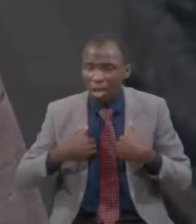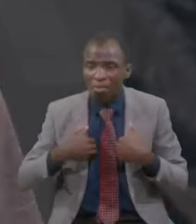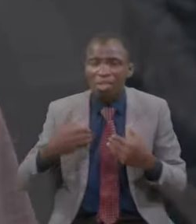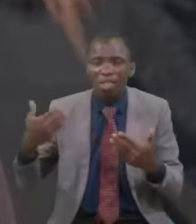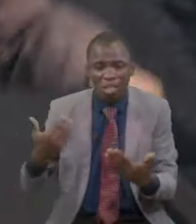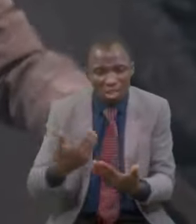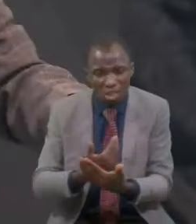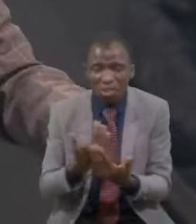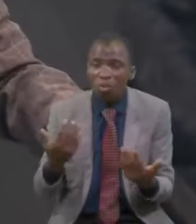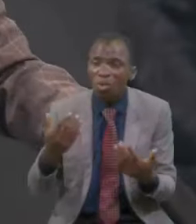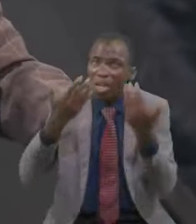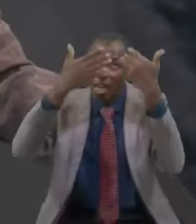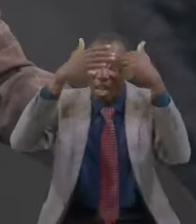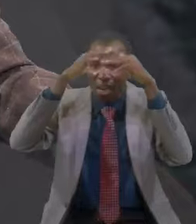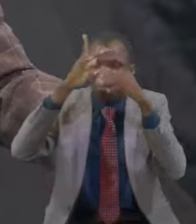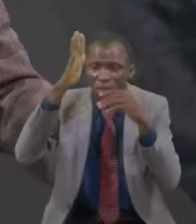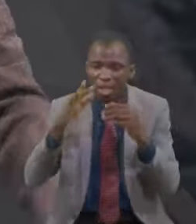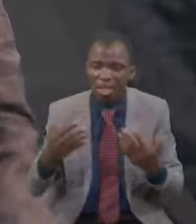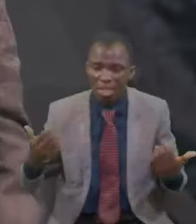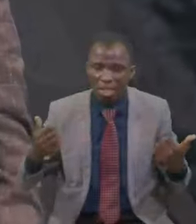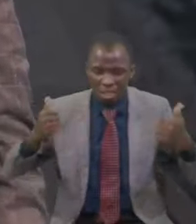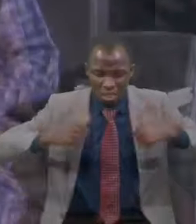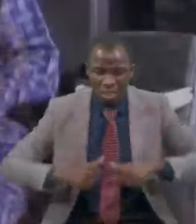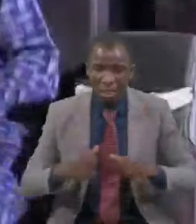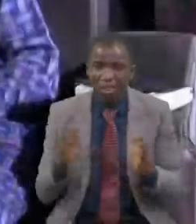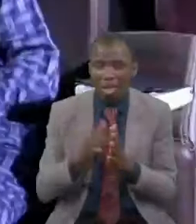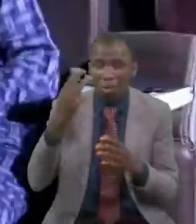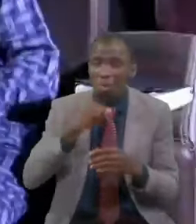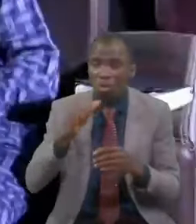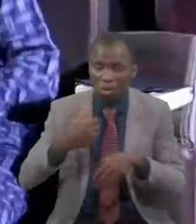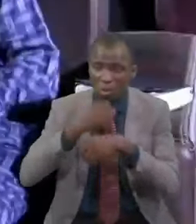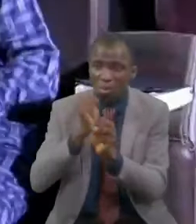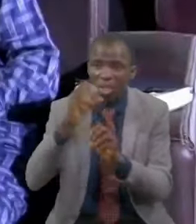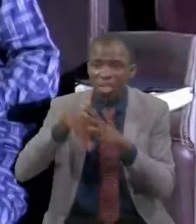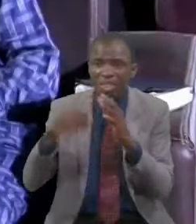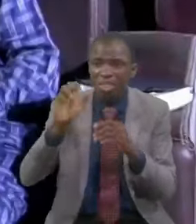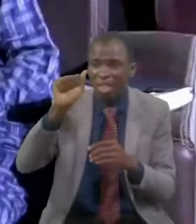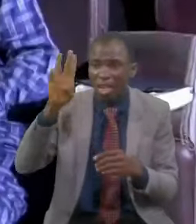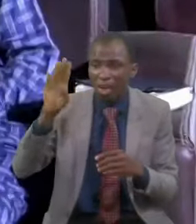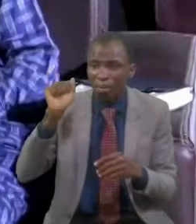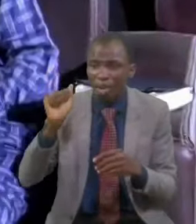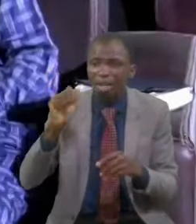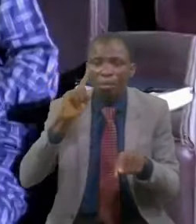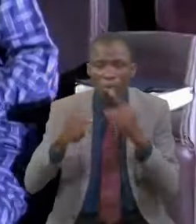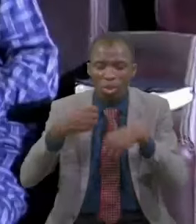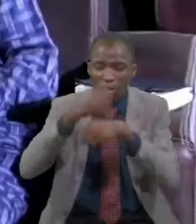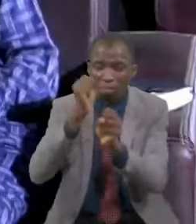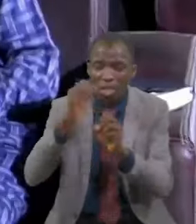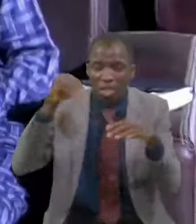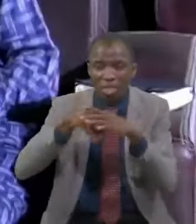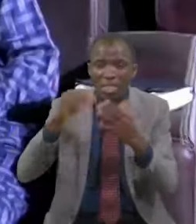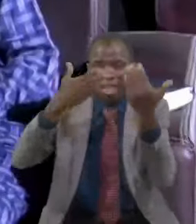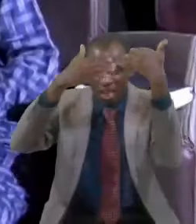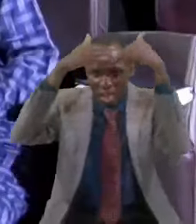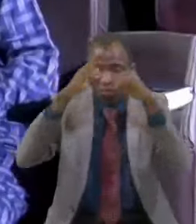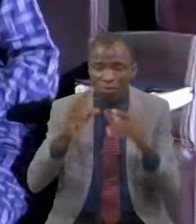that was not made in Abba here, made in heaven. And then you are clothed. And I